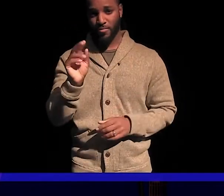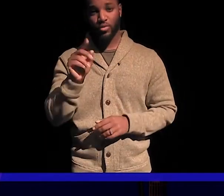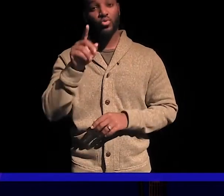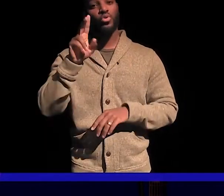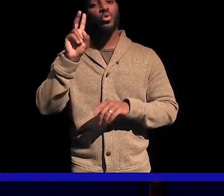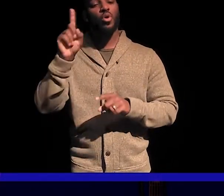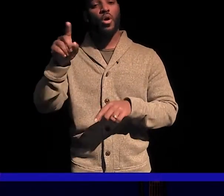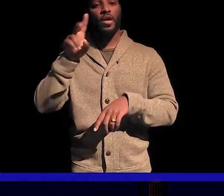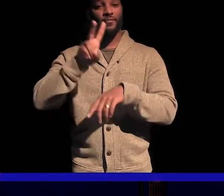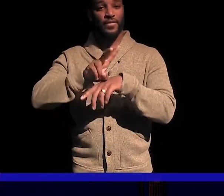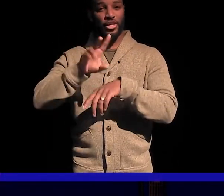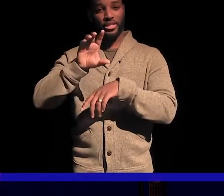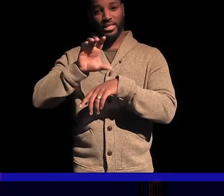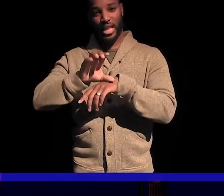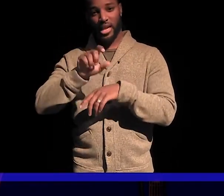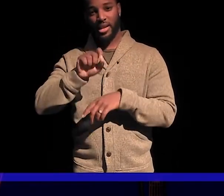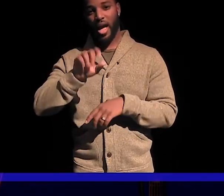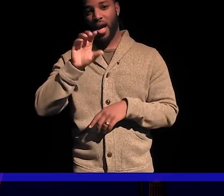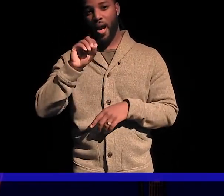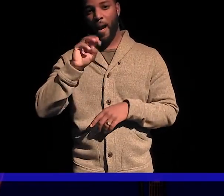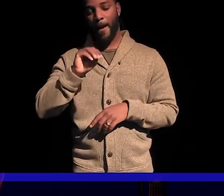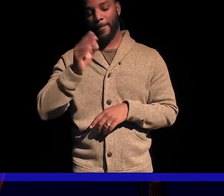to